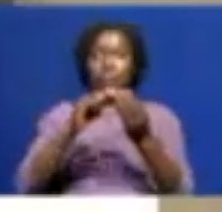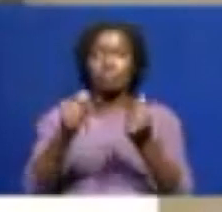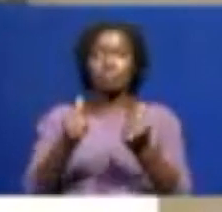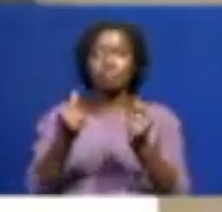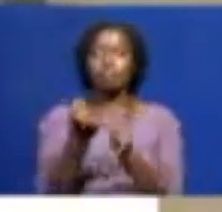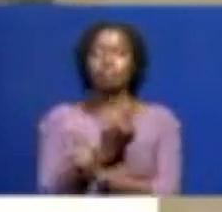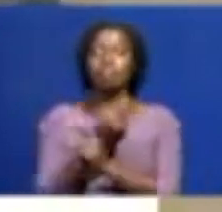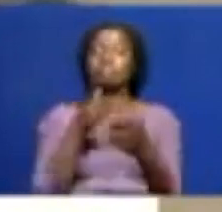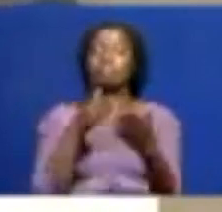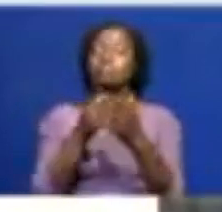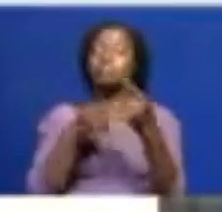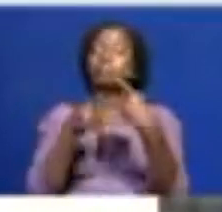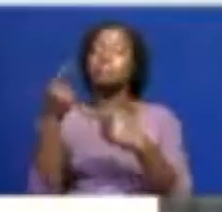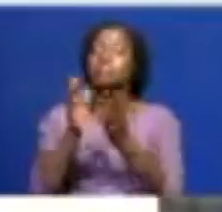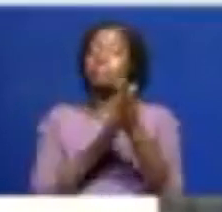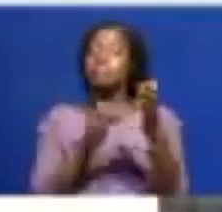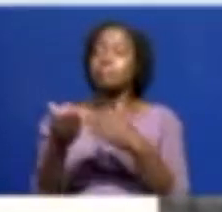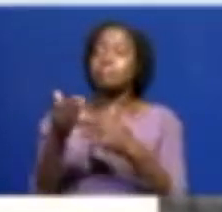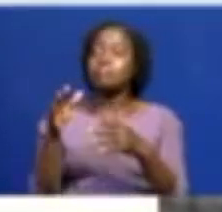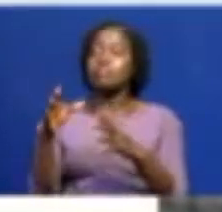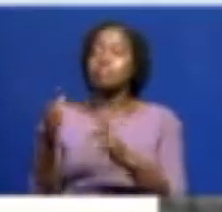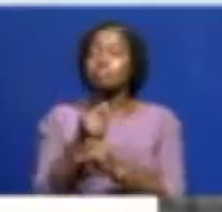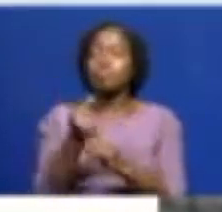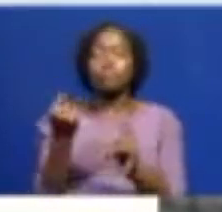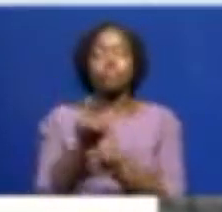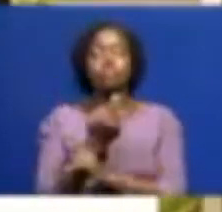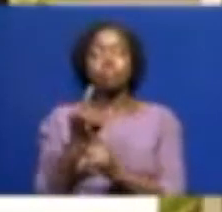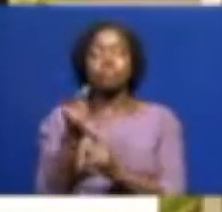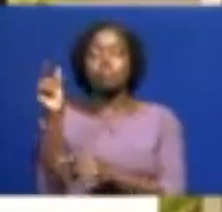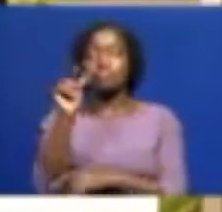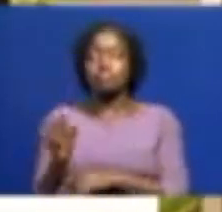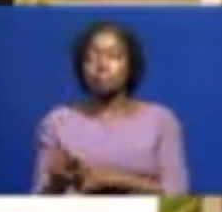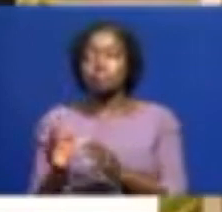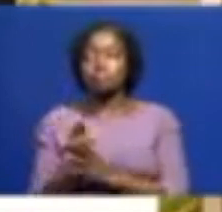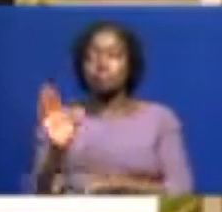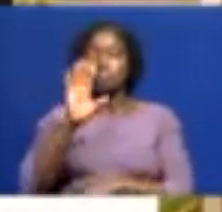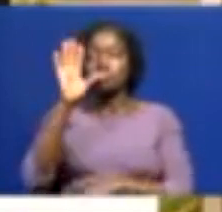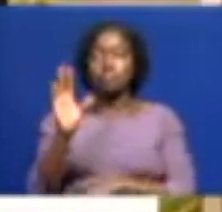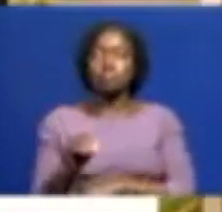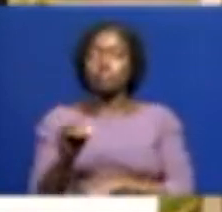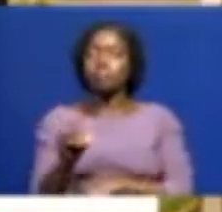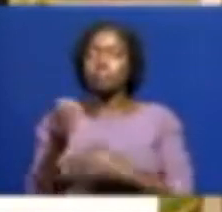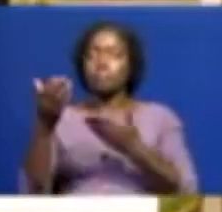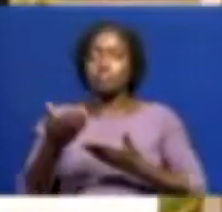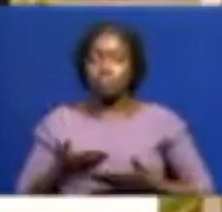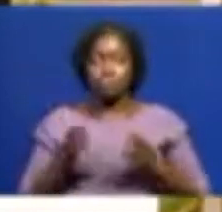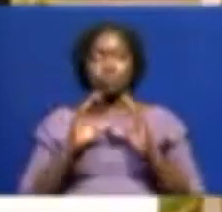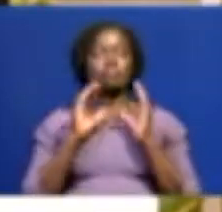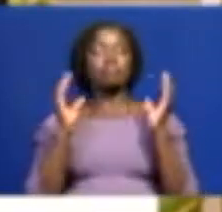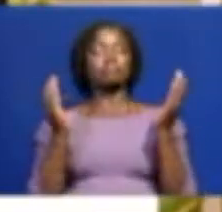barriers to overcome, and opportunities realized in different regions. Africa will be bringing to the